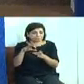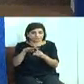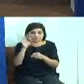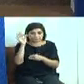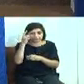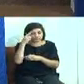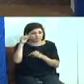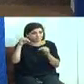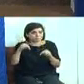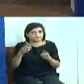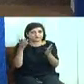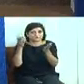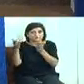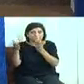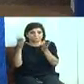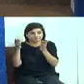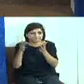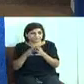service.